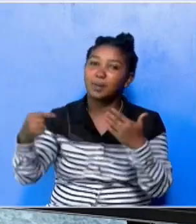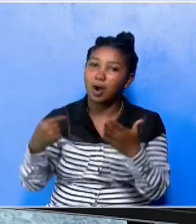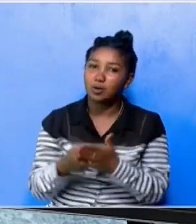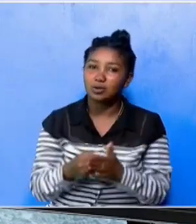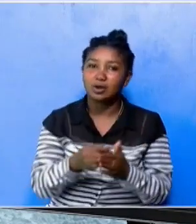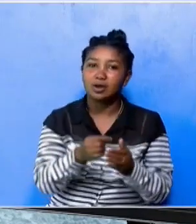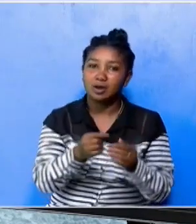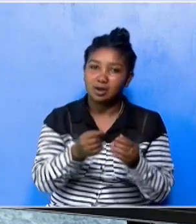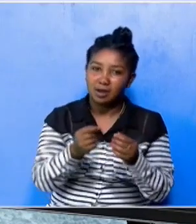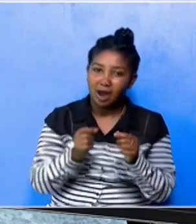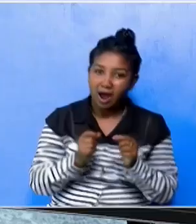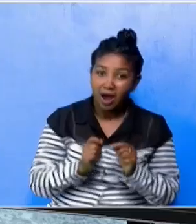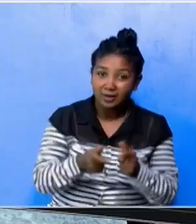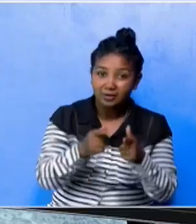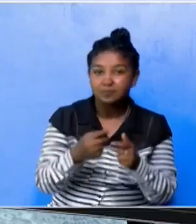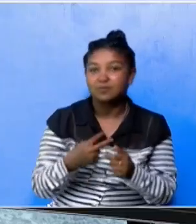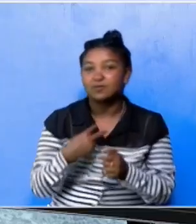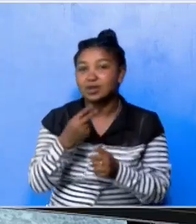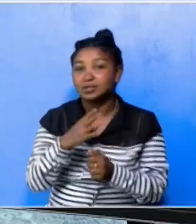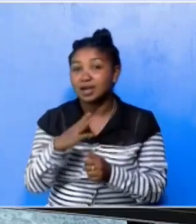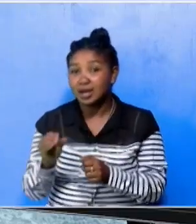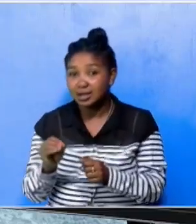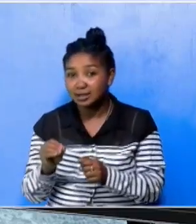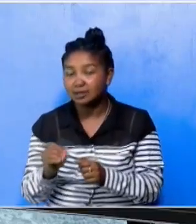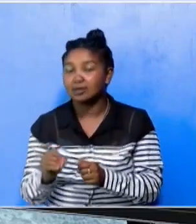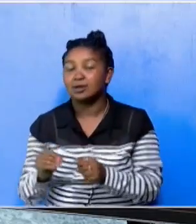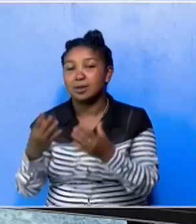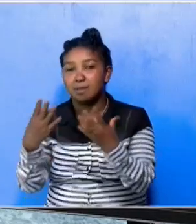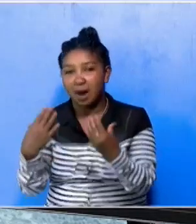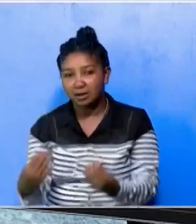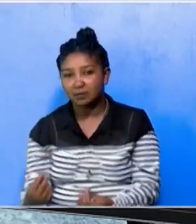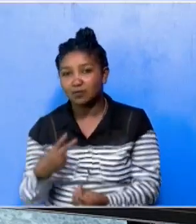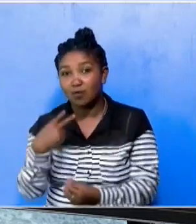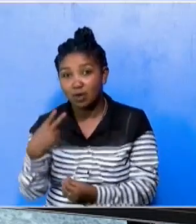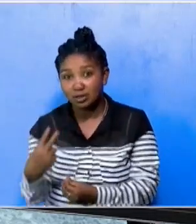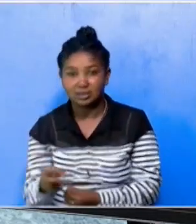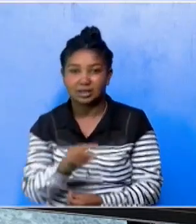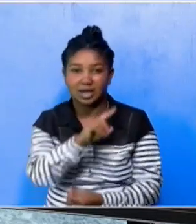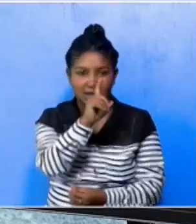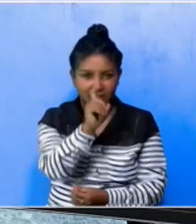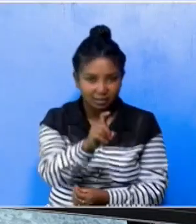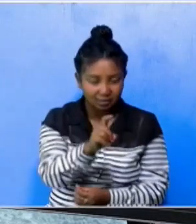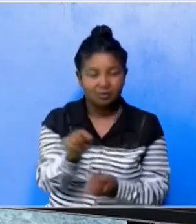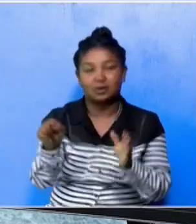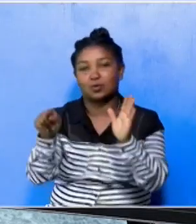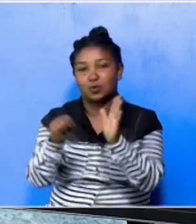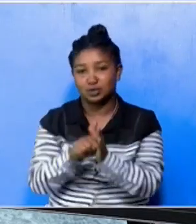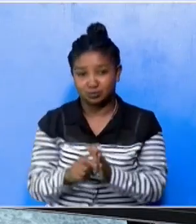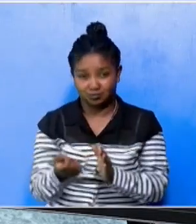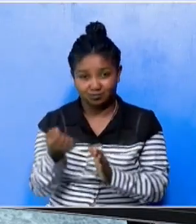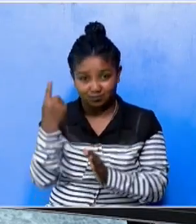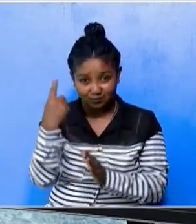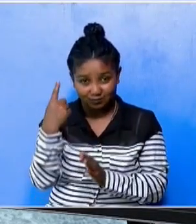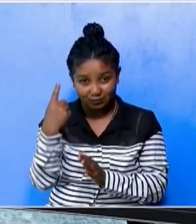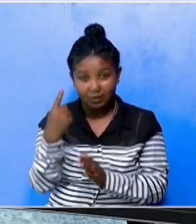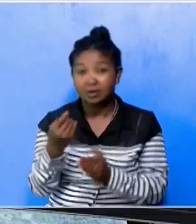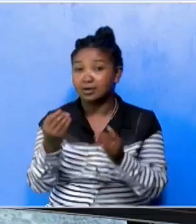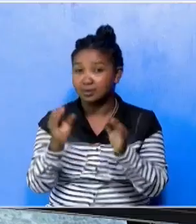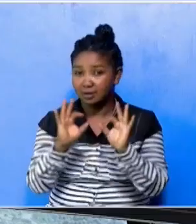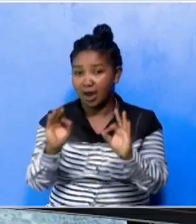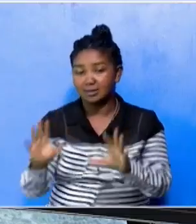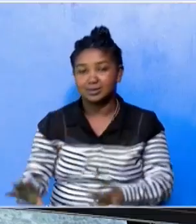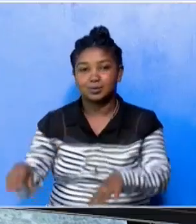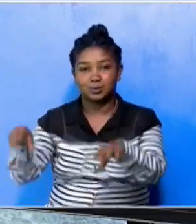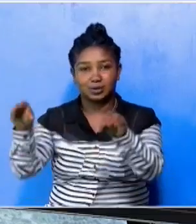active voice and the passive voice in negative and the question forms. Is it clear? Nice